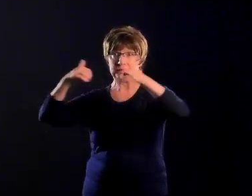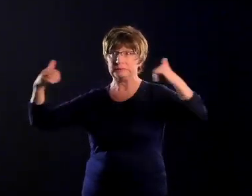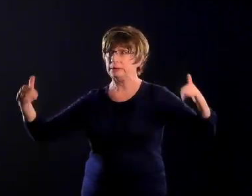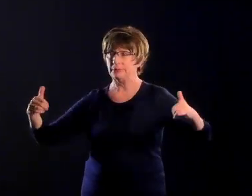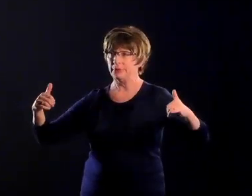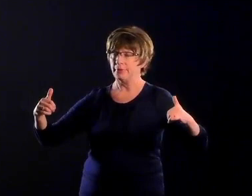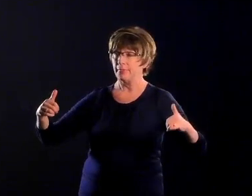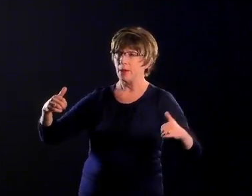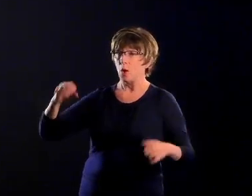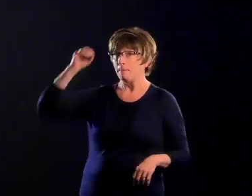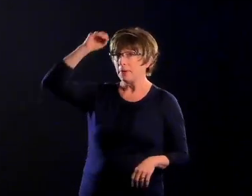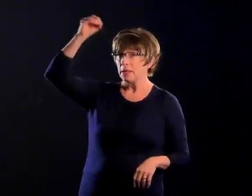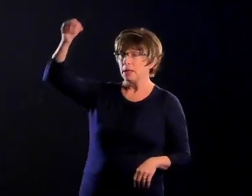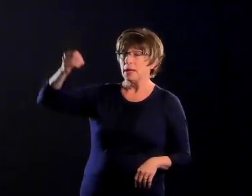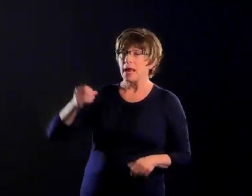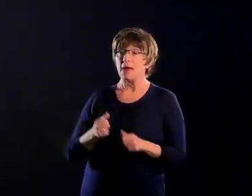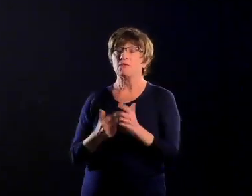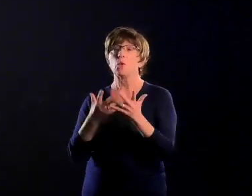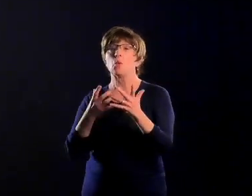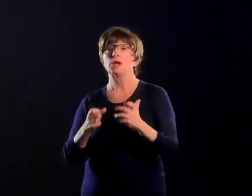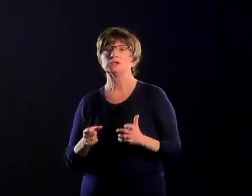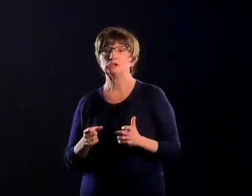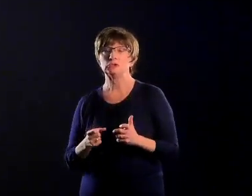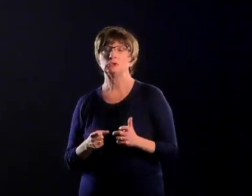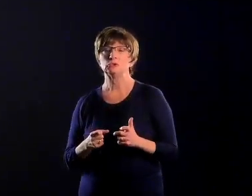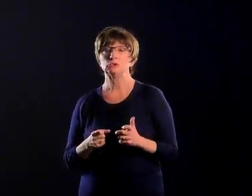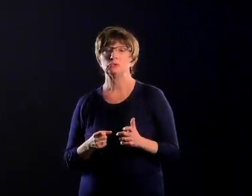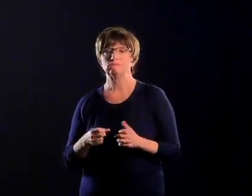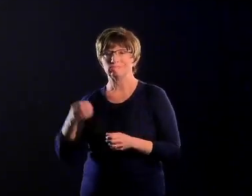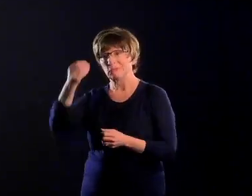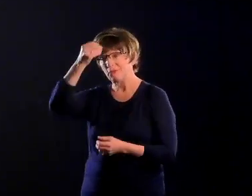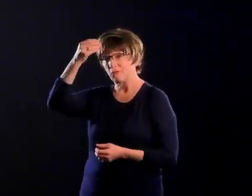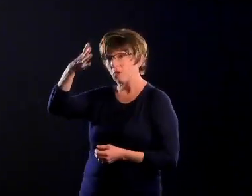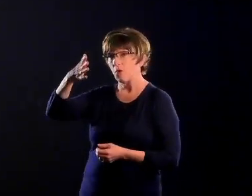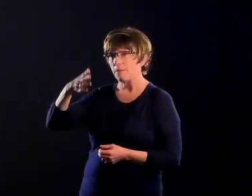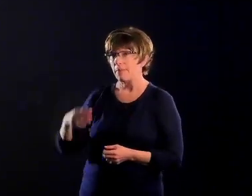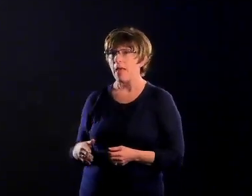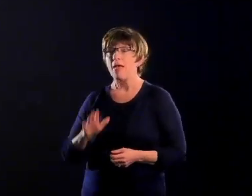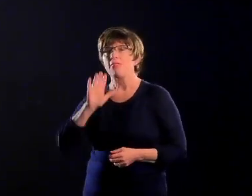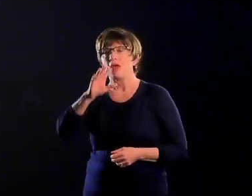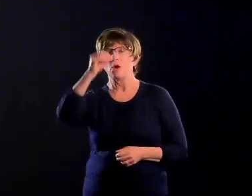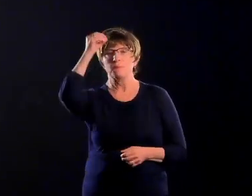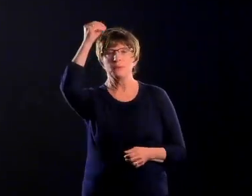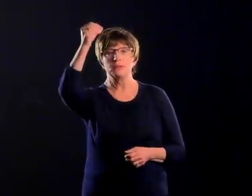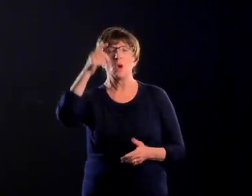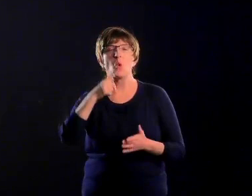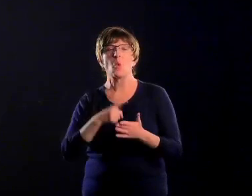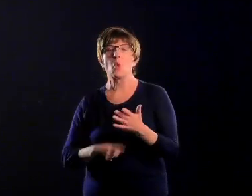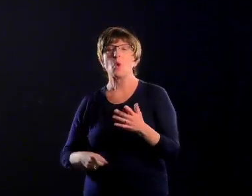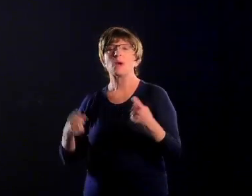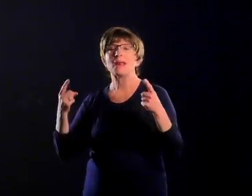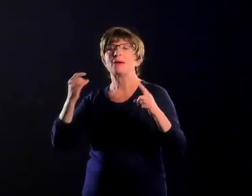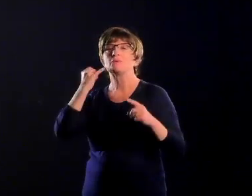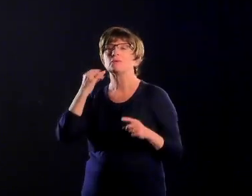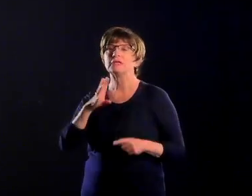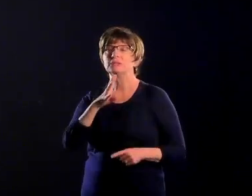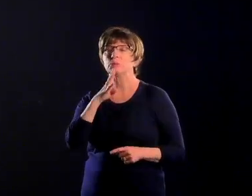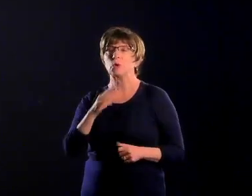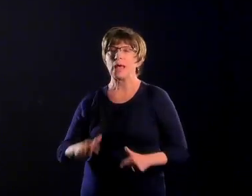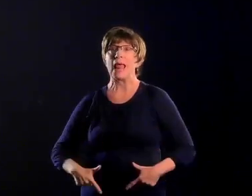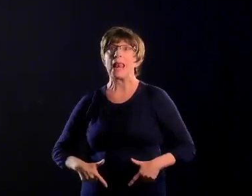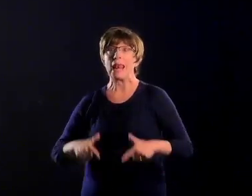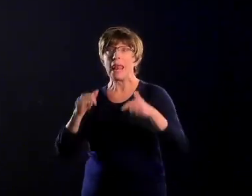to make their point known. What would happen if we spoke life and